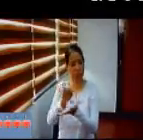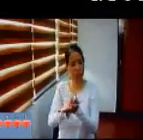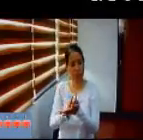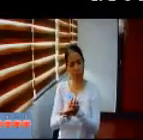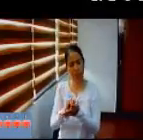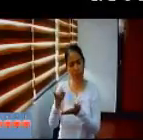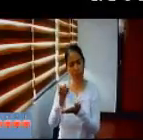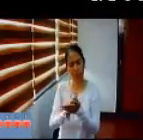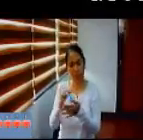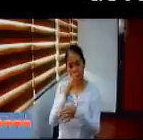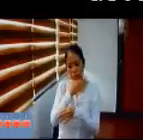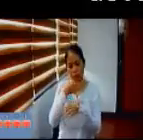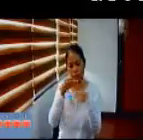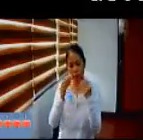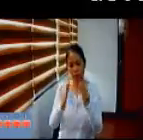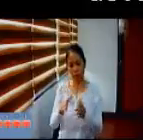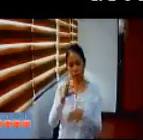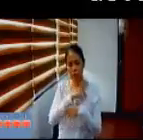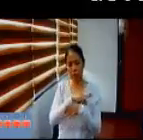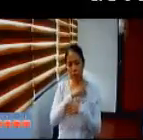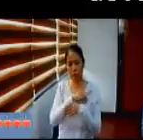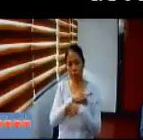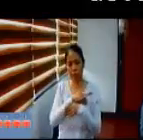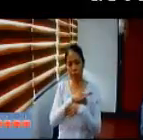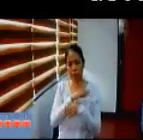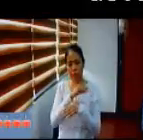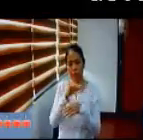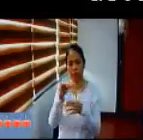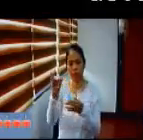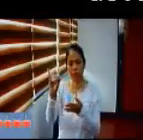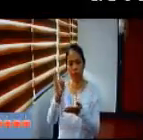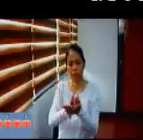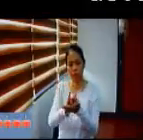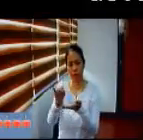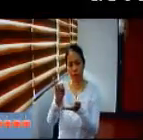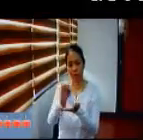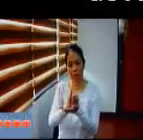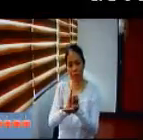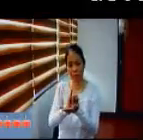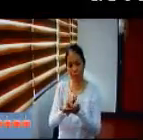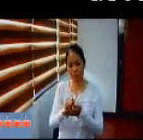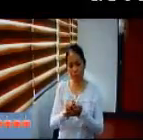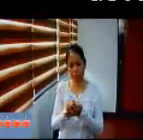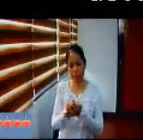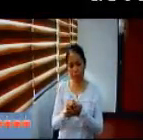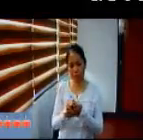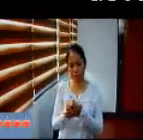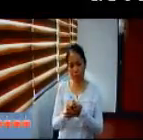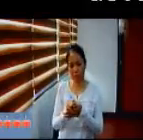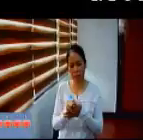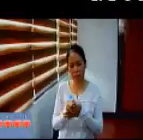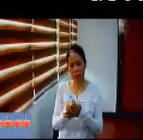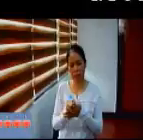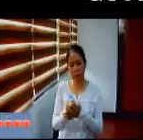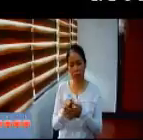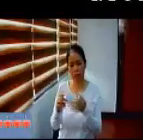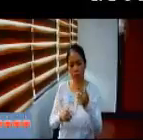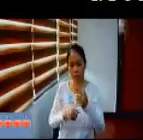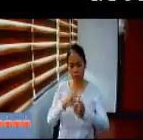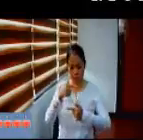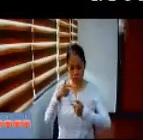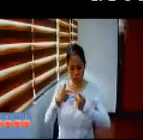the profitability of their investments will generate wealth that will not leave this country.